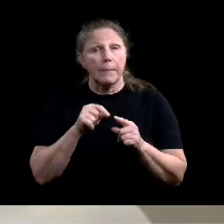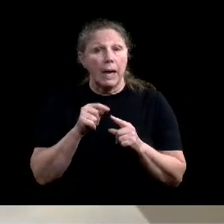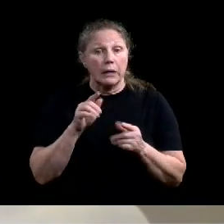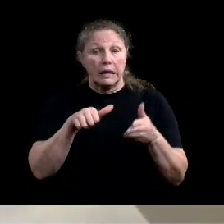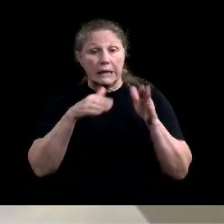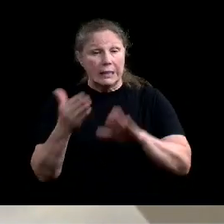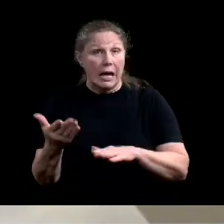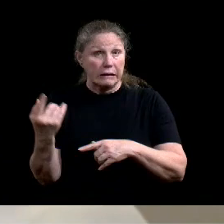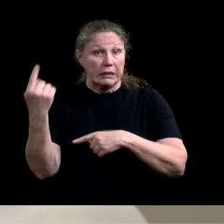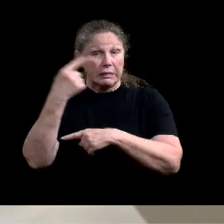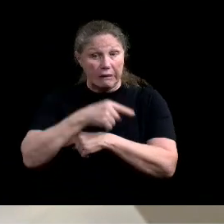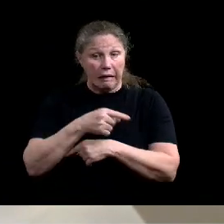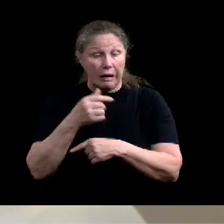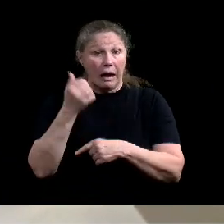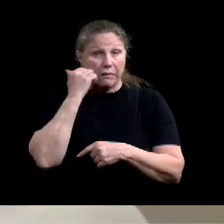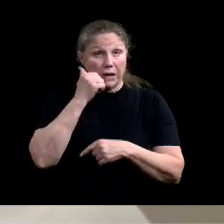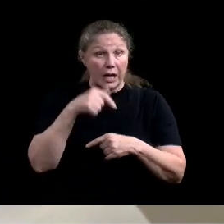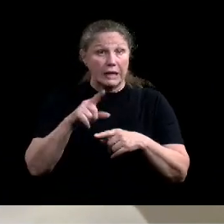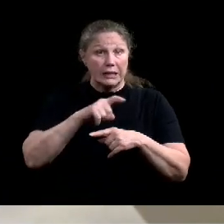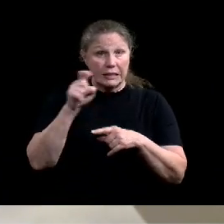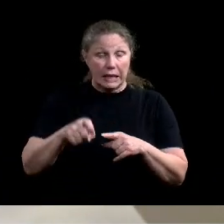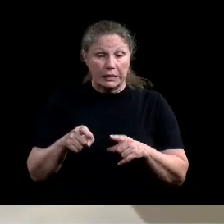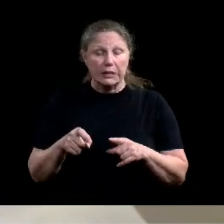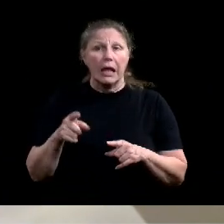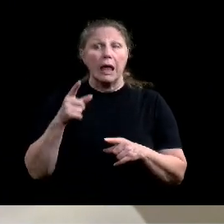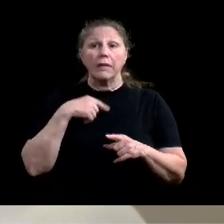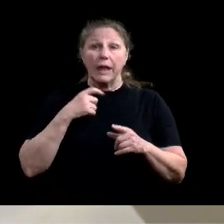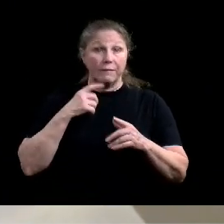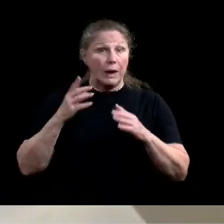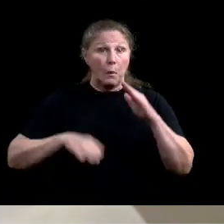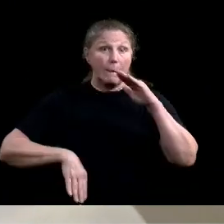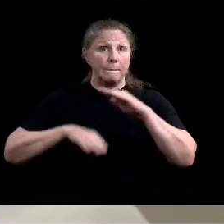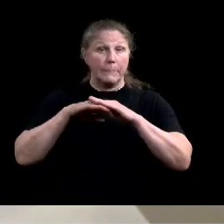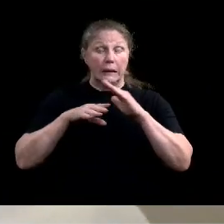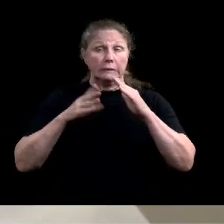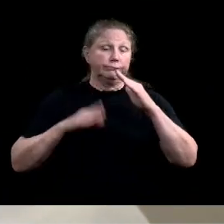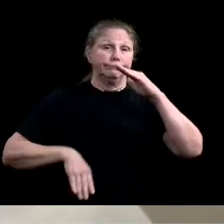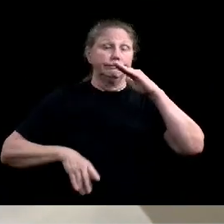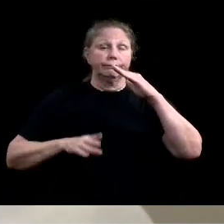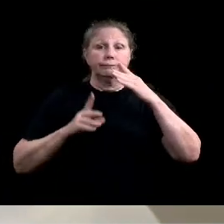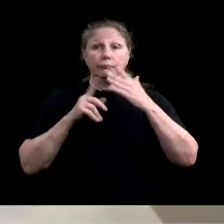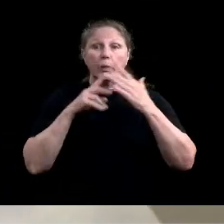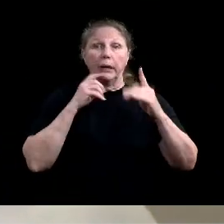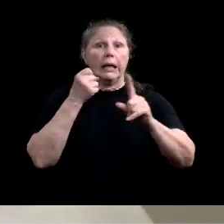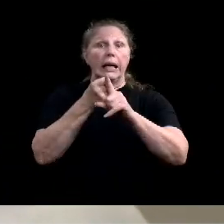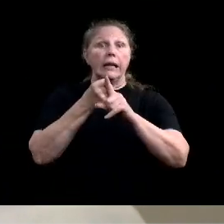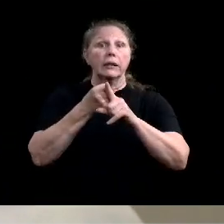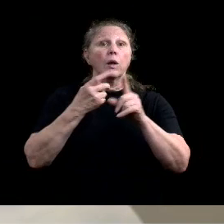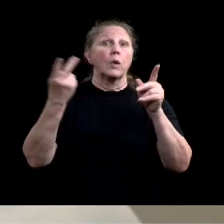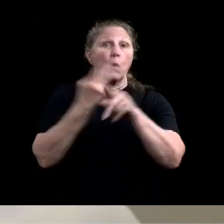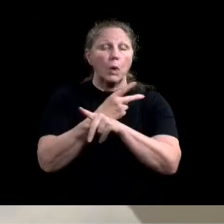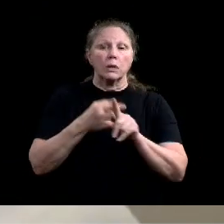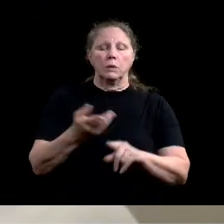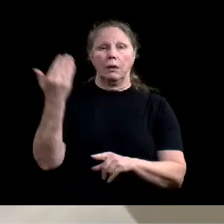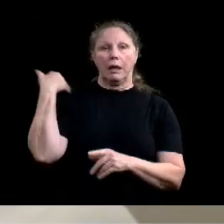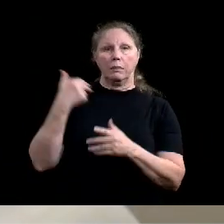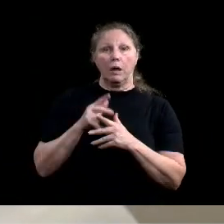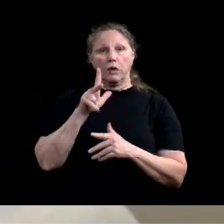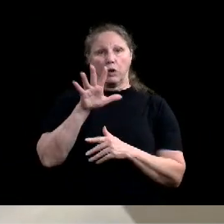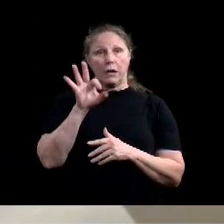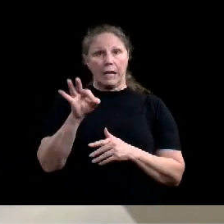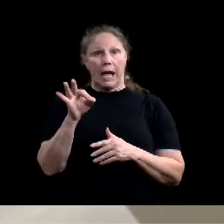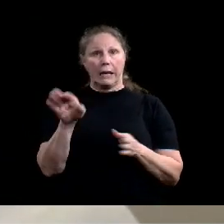week on April 16th at 39 deaths per day. So it looks like in the state of Texas, we have passed